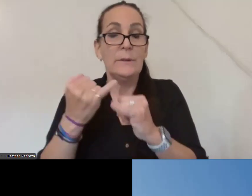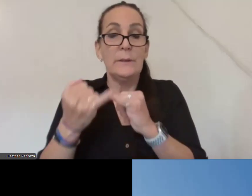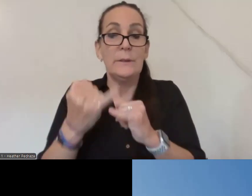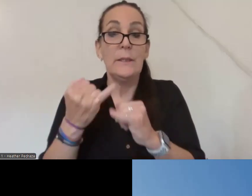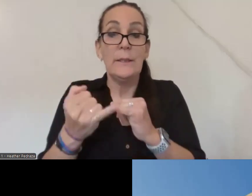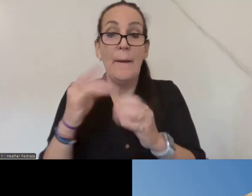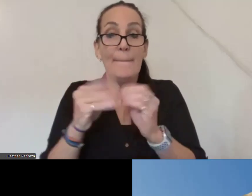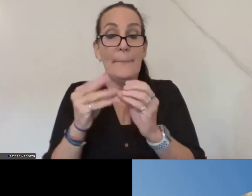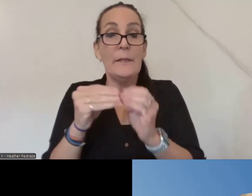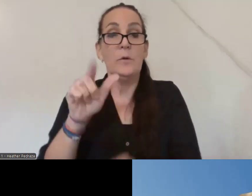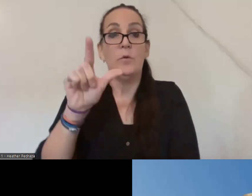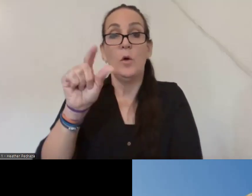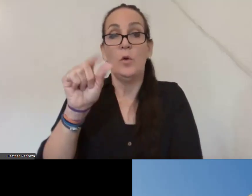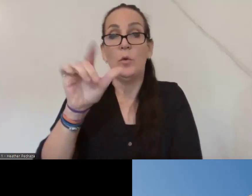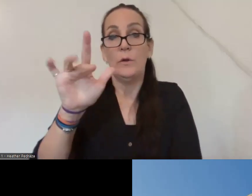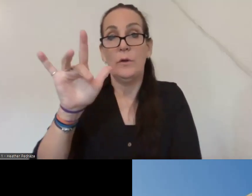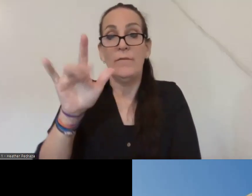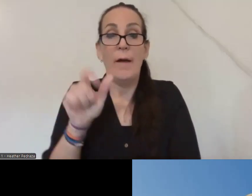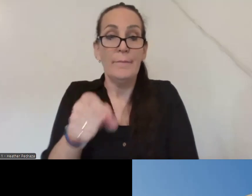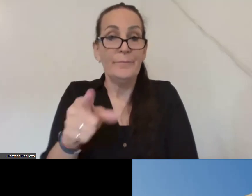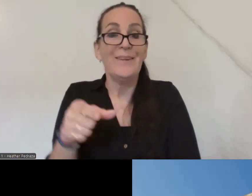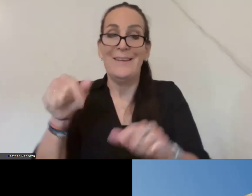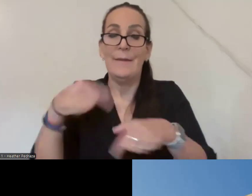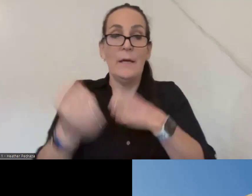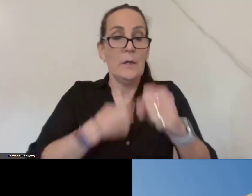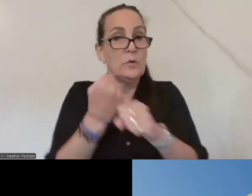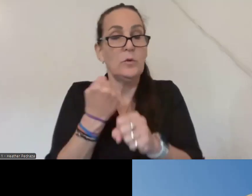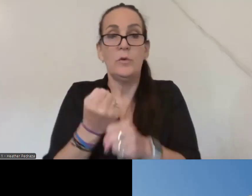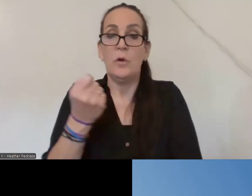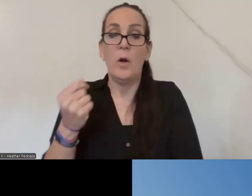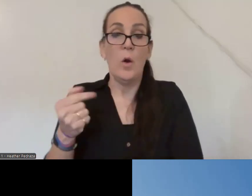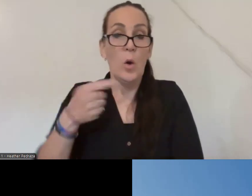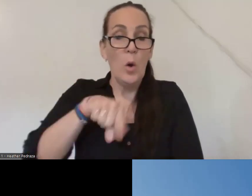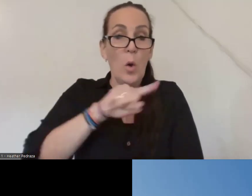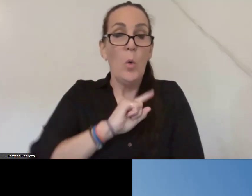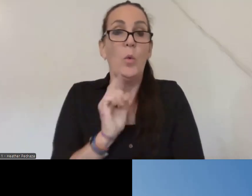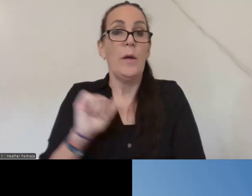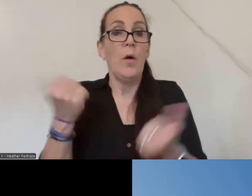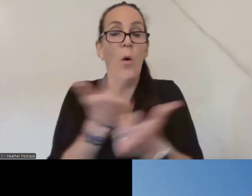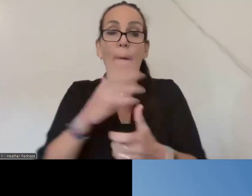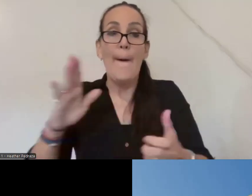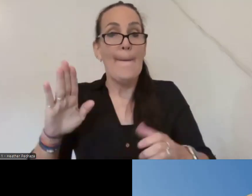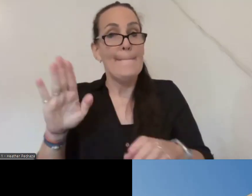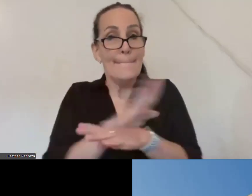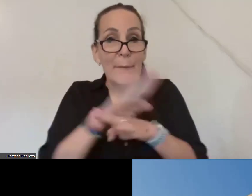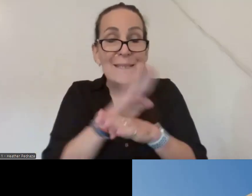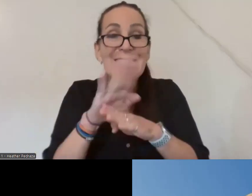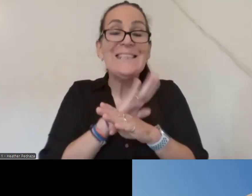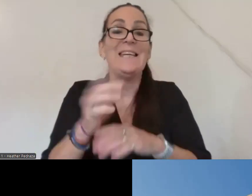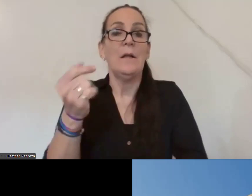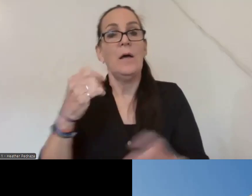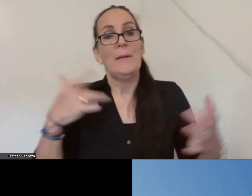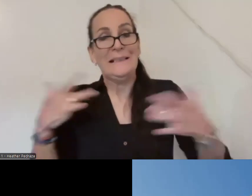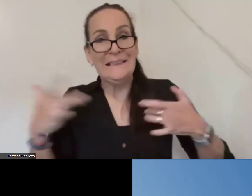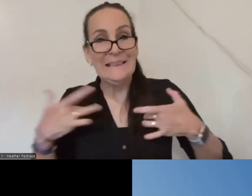that kept all of us aging and disability advocates busy, stressed out, and not a little bit anxious.